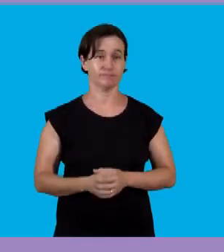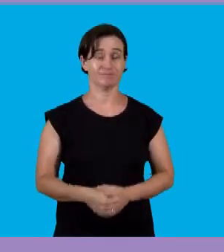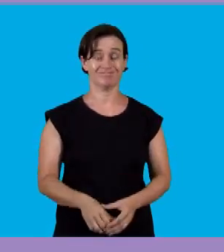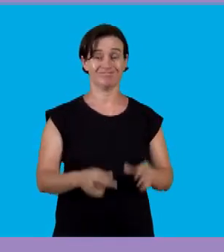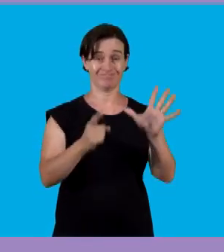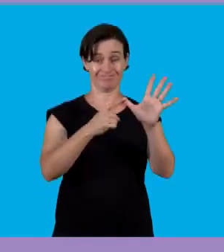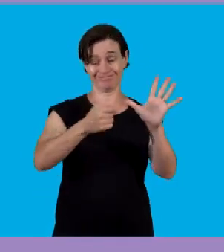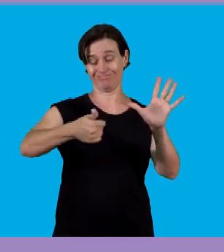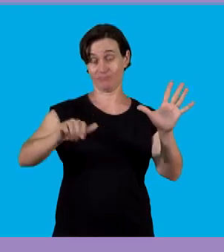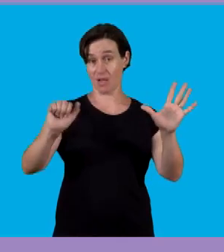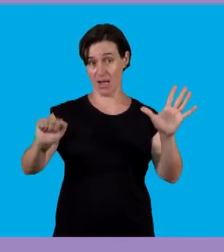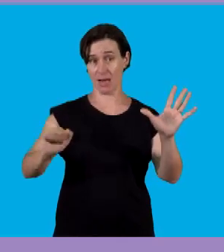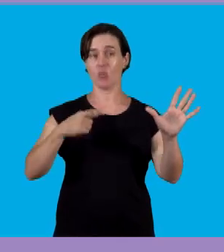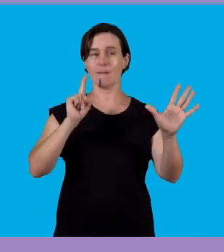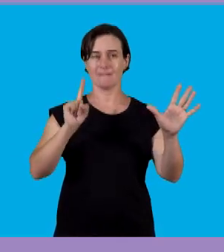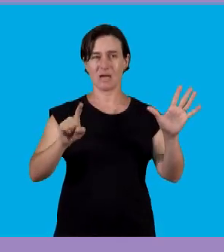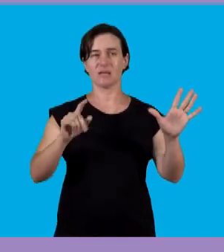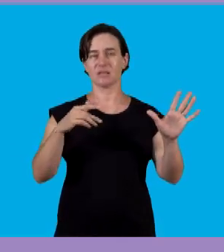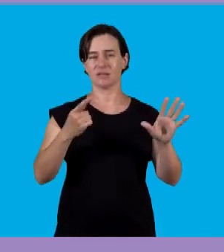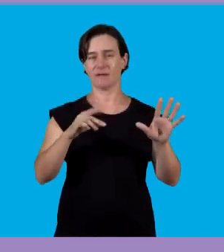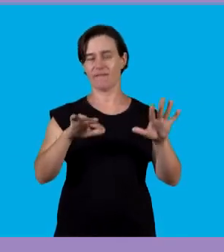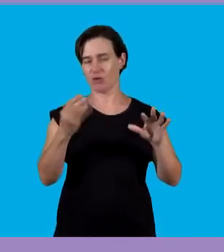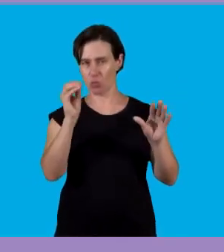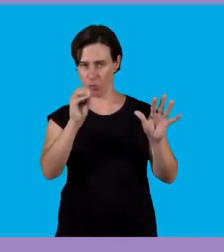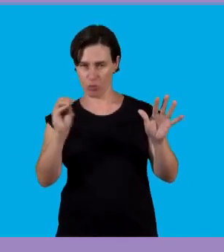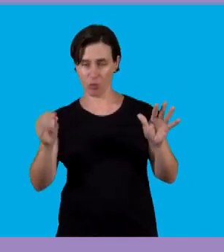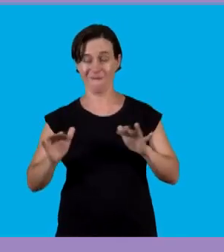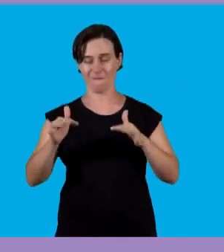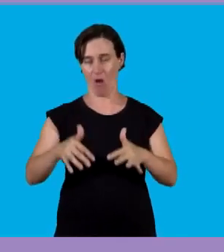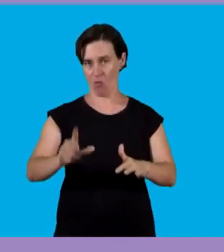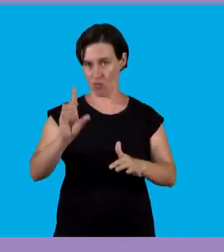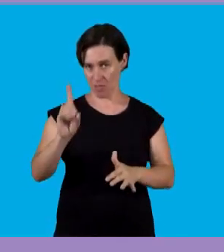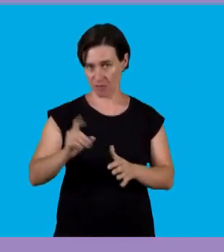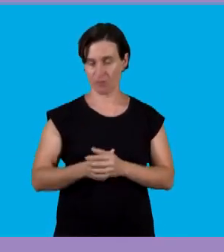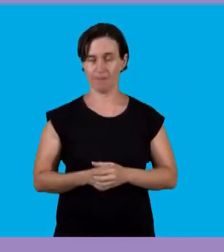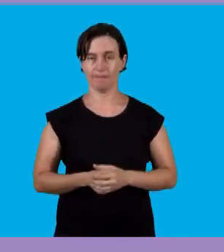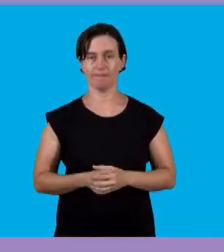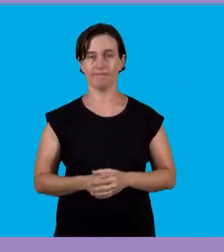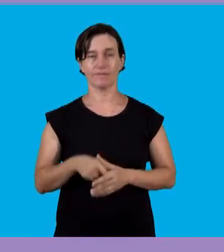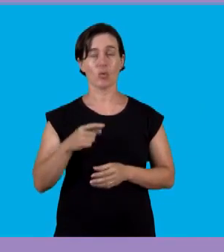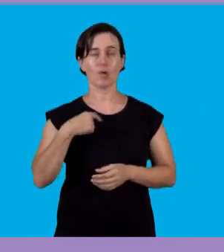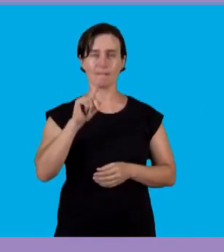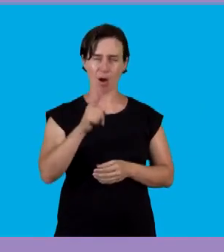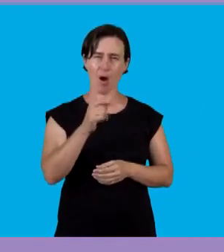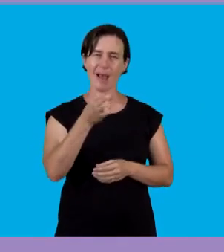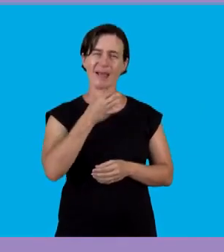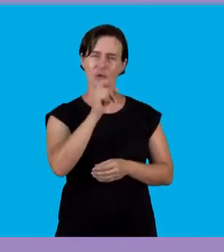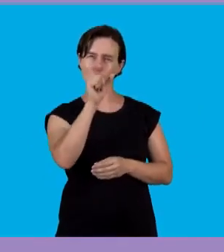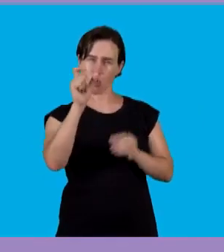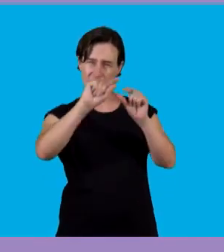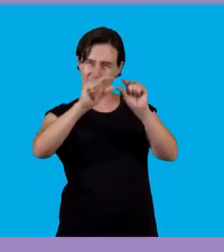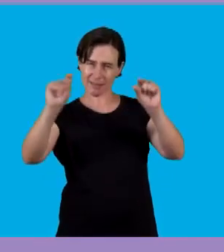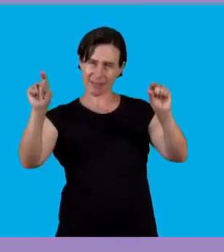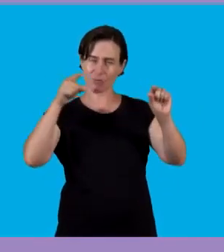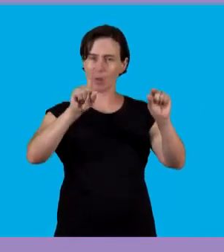in that flow diagram from the rule above. So this is indicating us moving from that word representation to